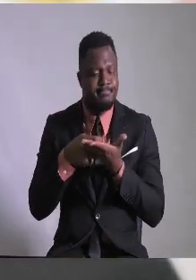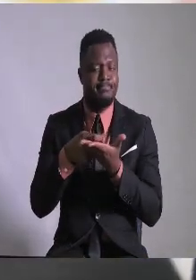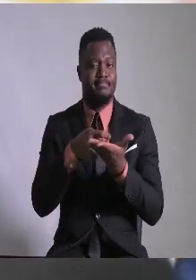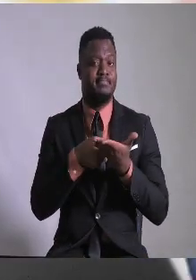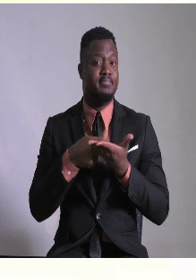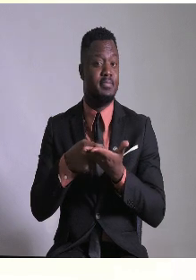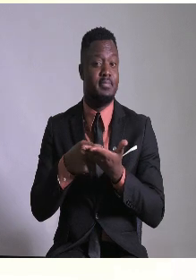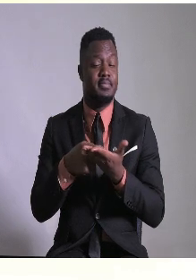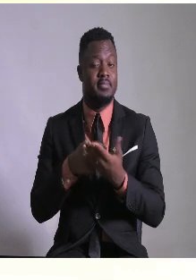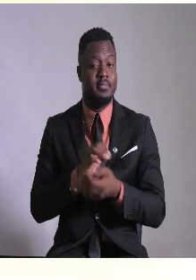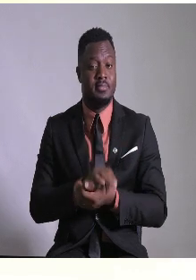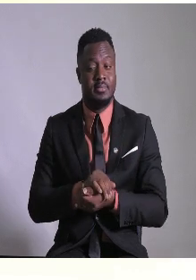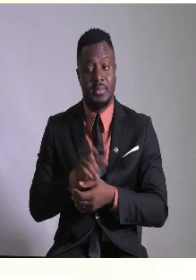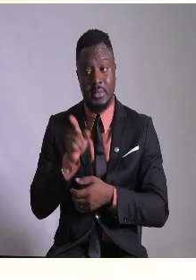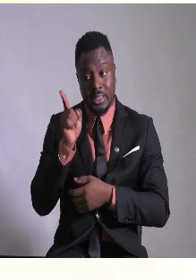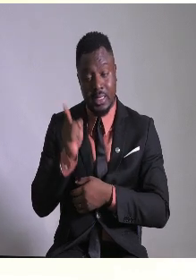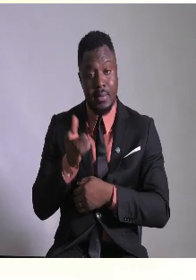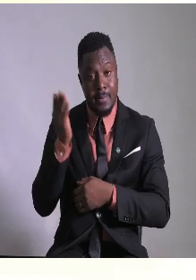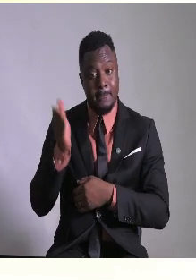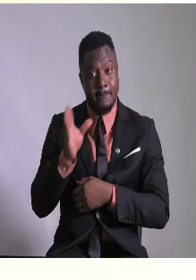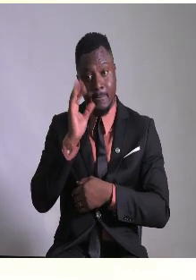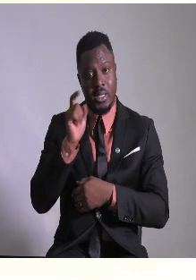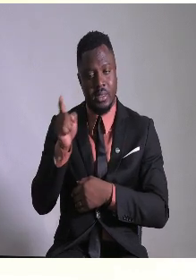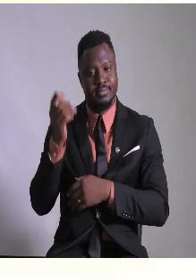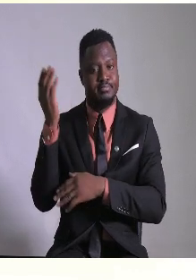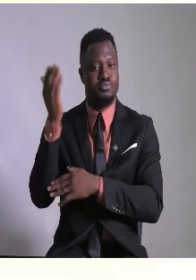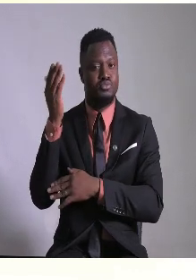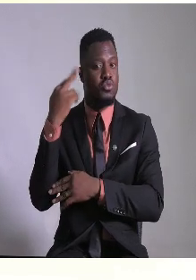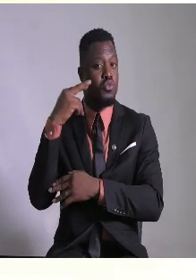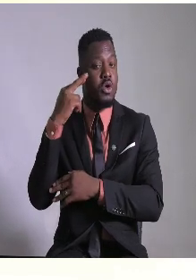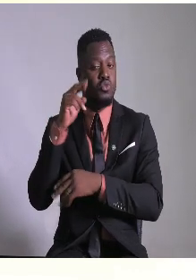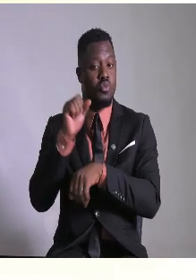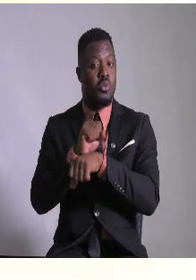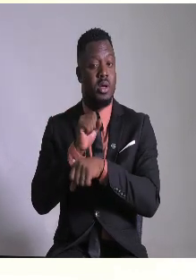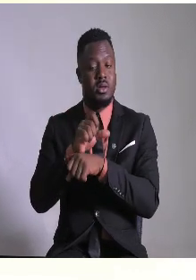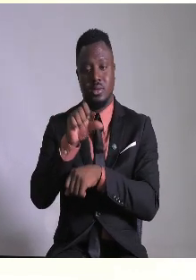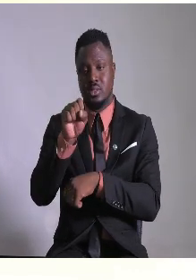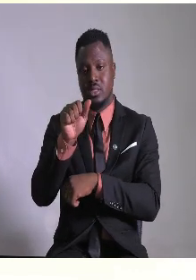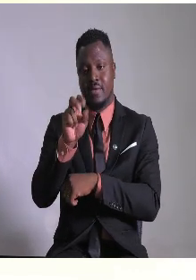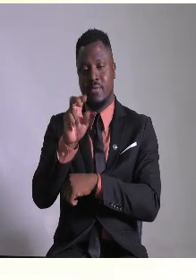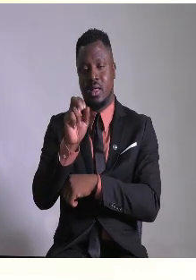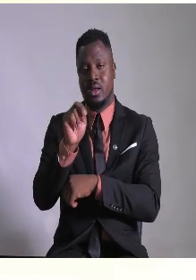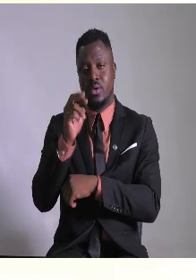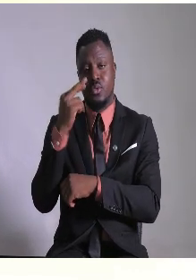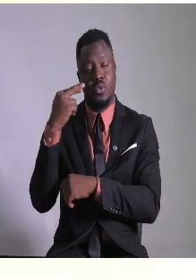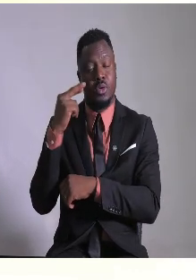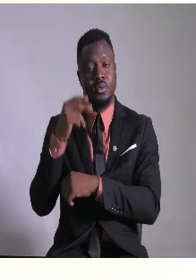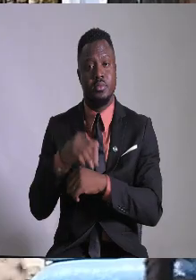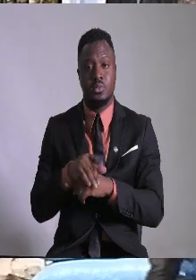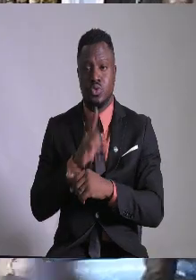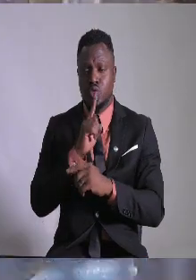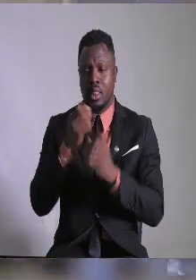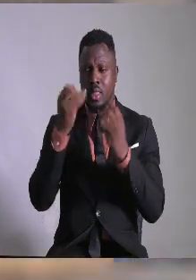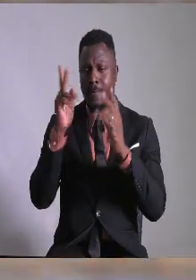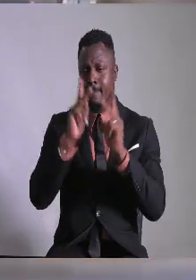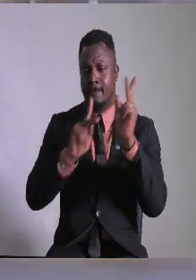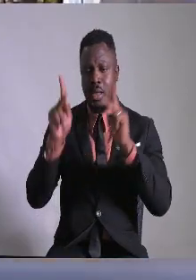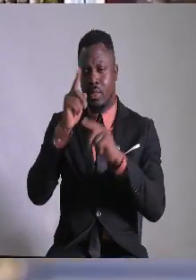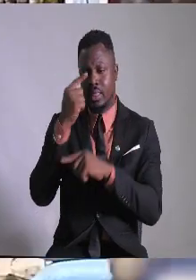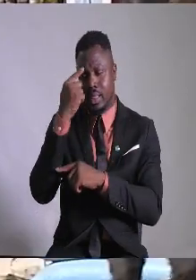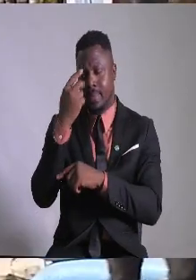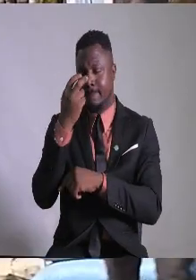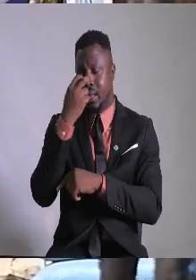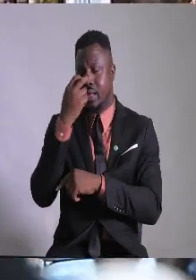discuss it. Ahmed Mustafa Idris, presenter, Savannah Radio, speaking. A lot of people